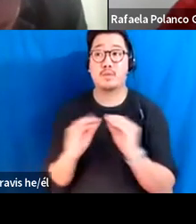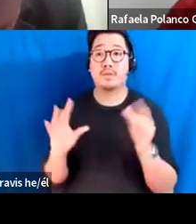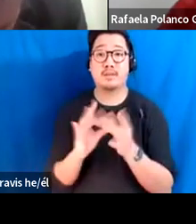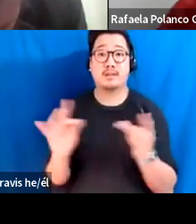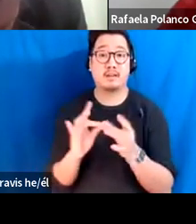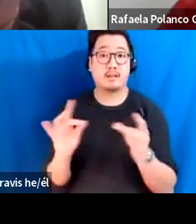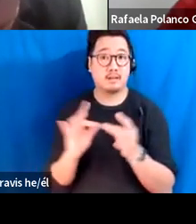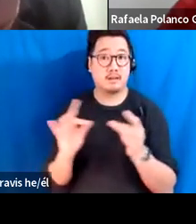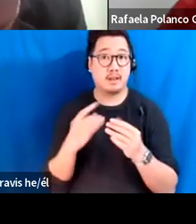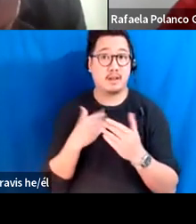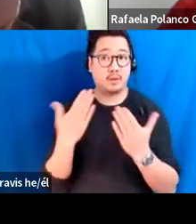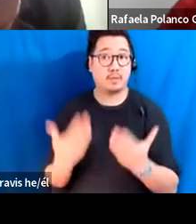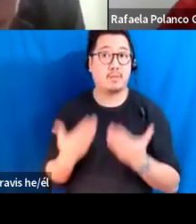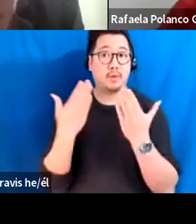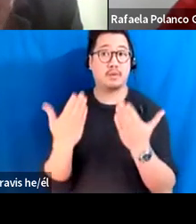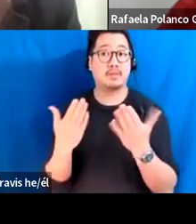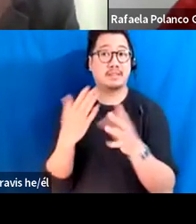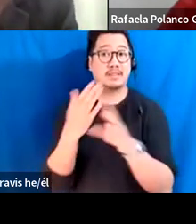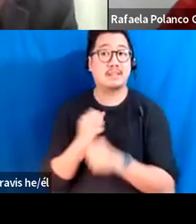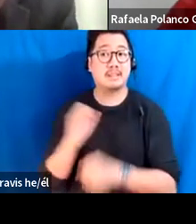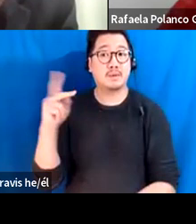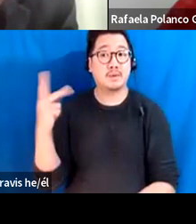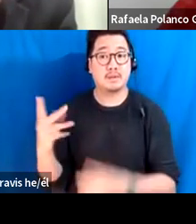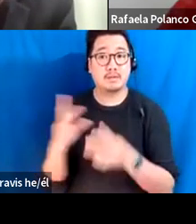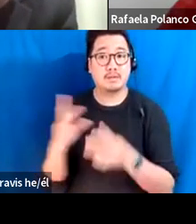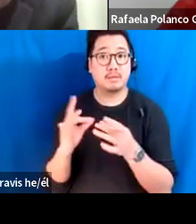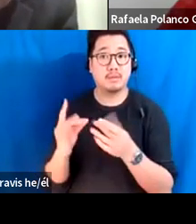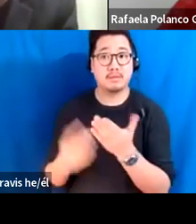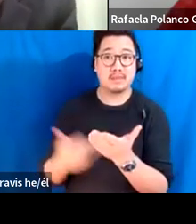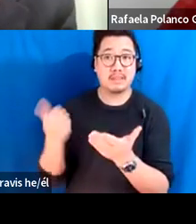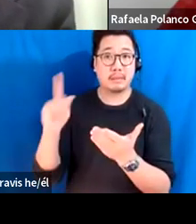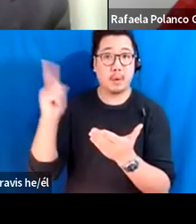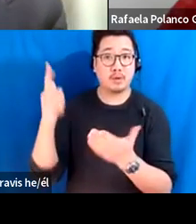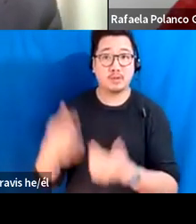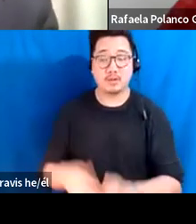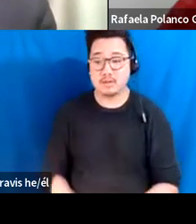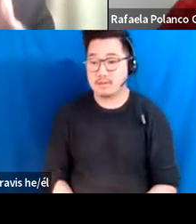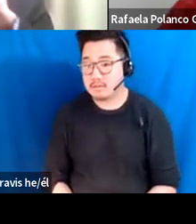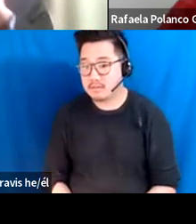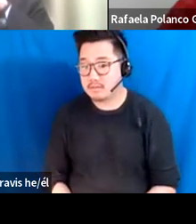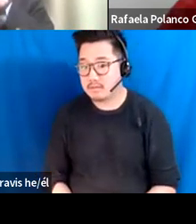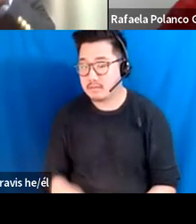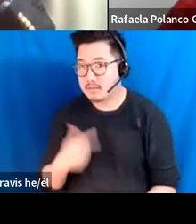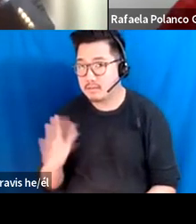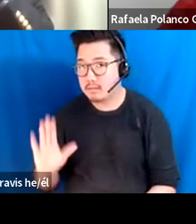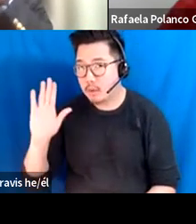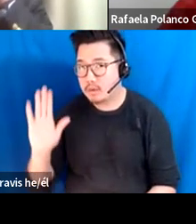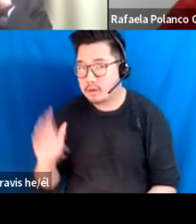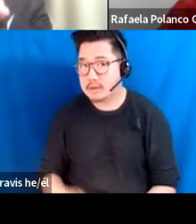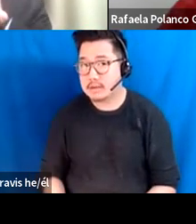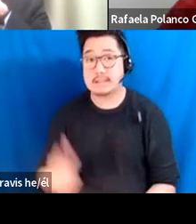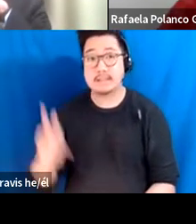superintendent's report it's a motion removed thank you is there a second